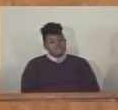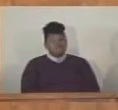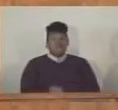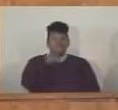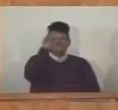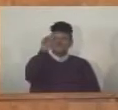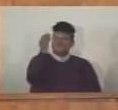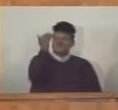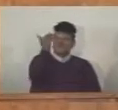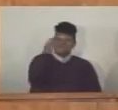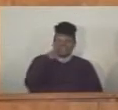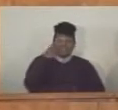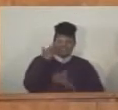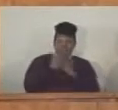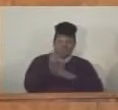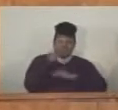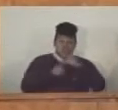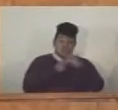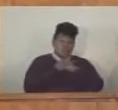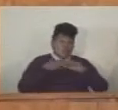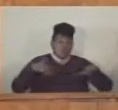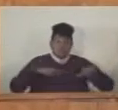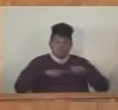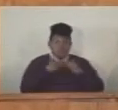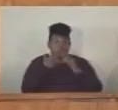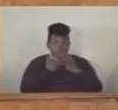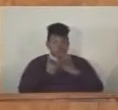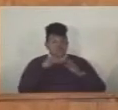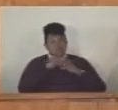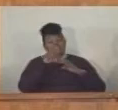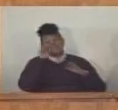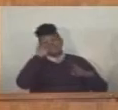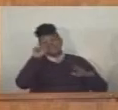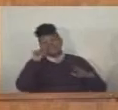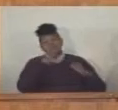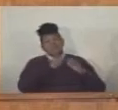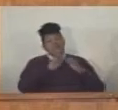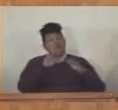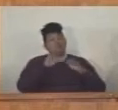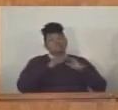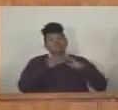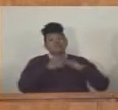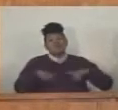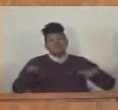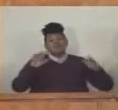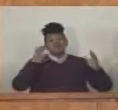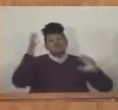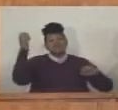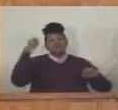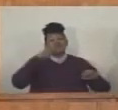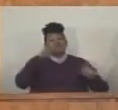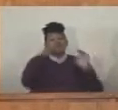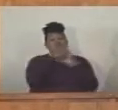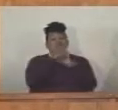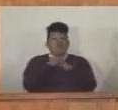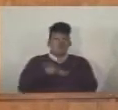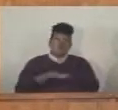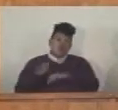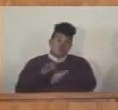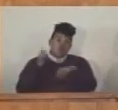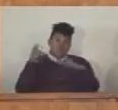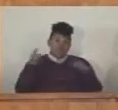In fact, the year did not start well, whether in St. James or the rest of the country. There was a rush of murders early